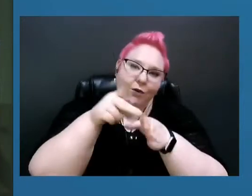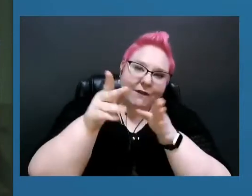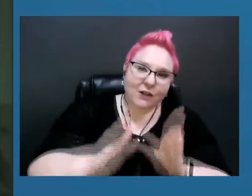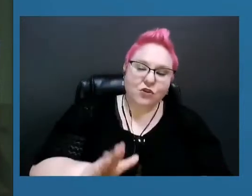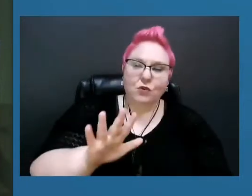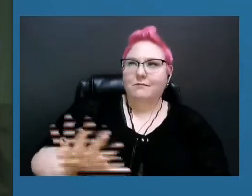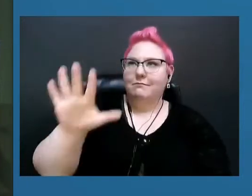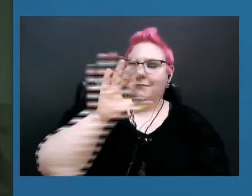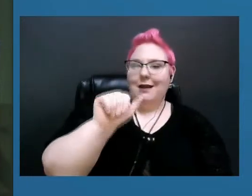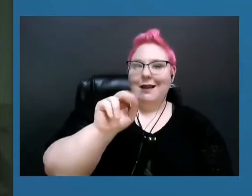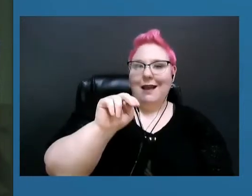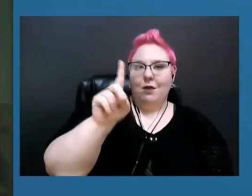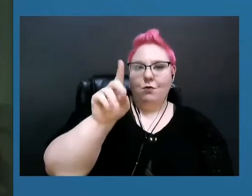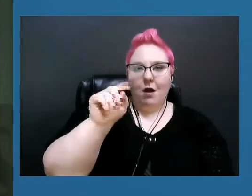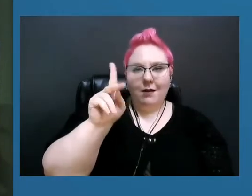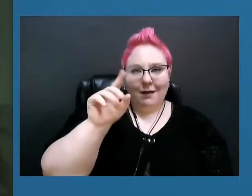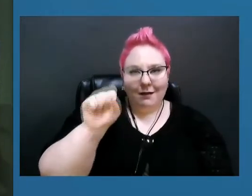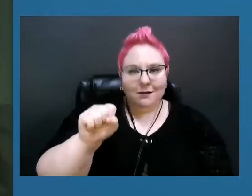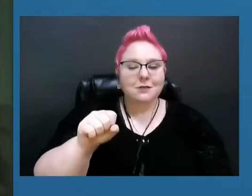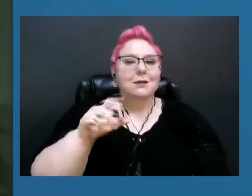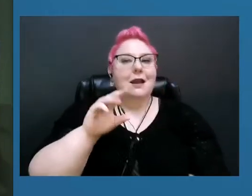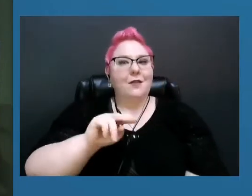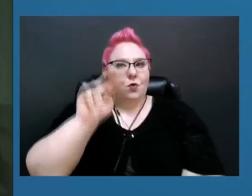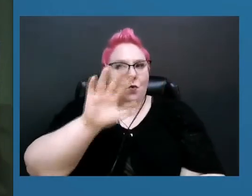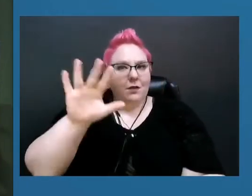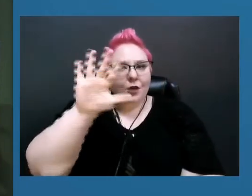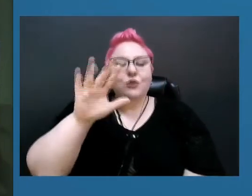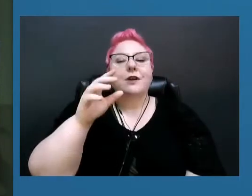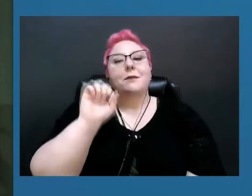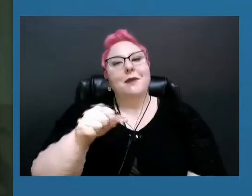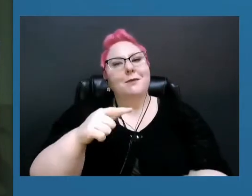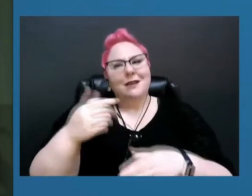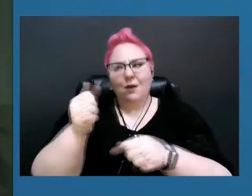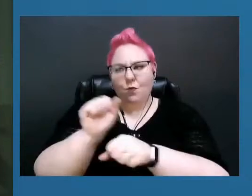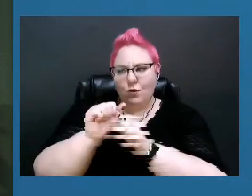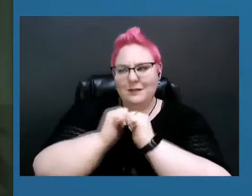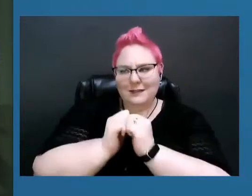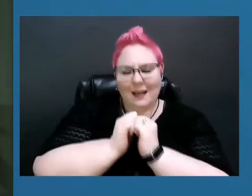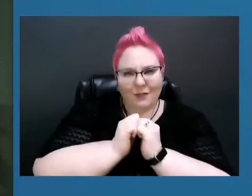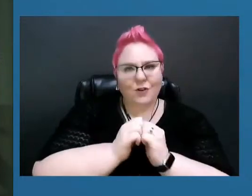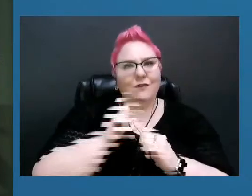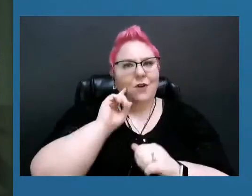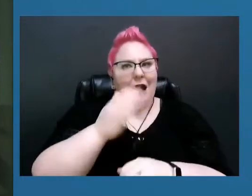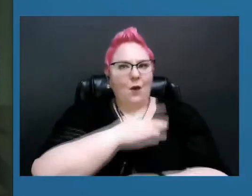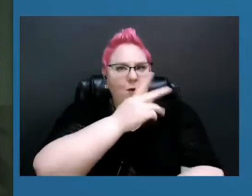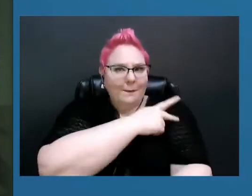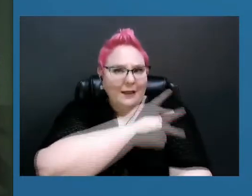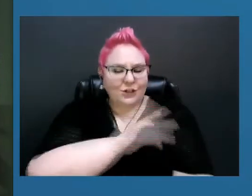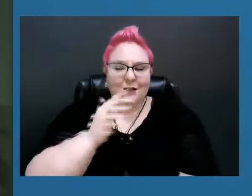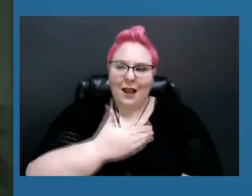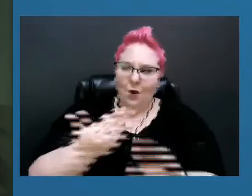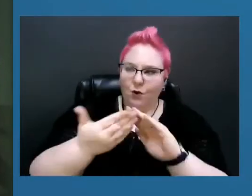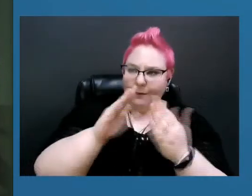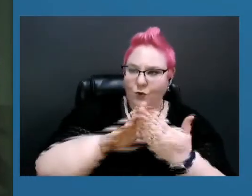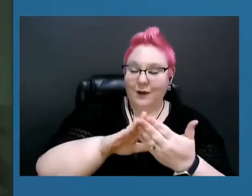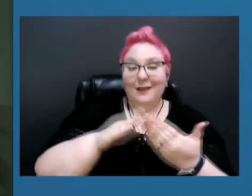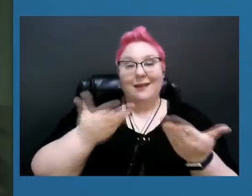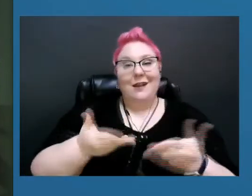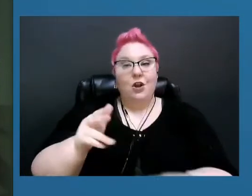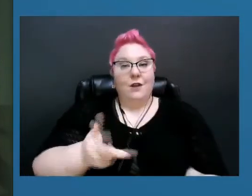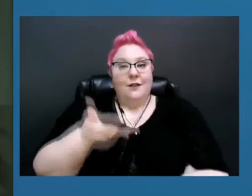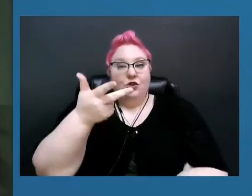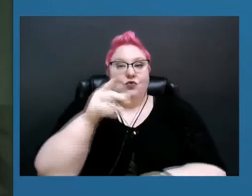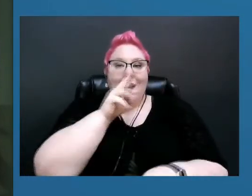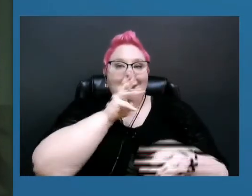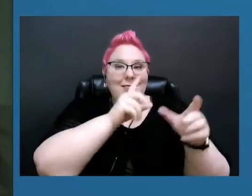Adirondacks in the North Country work together on behalf of our shared patients and communities. Here in the Tri-Lakes, I'd like to